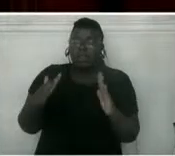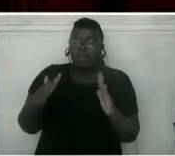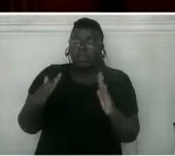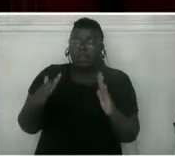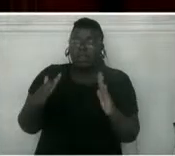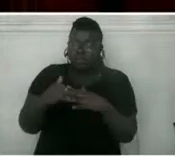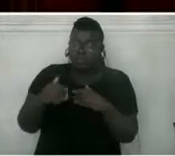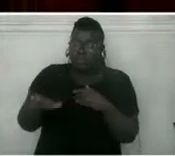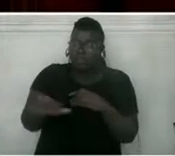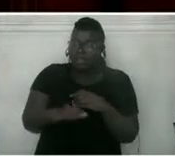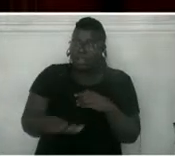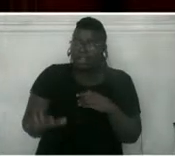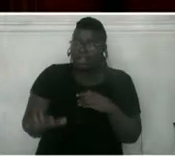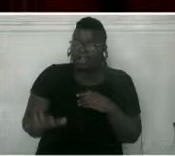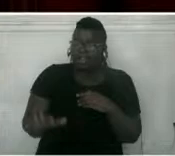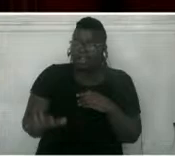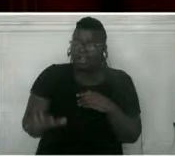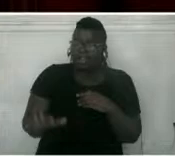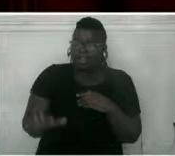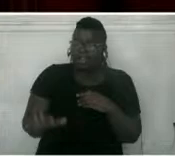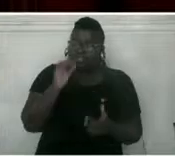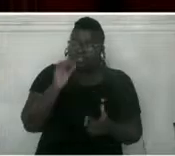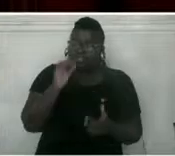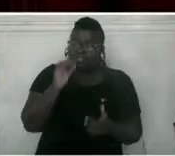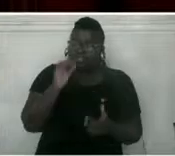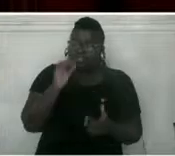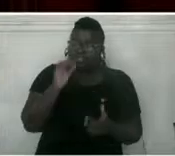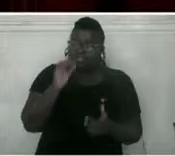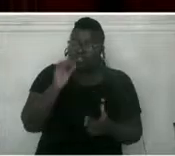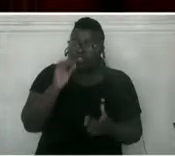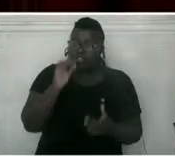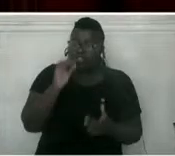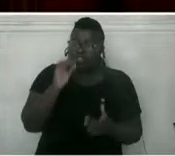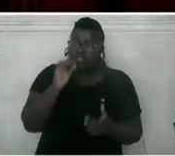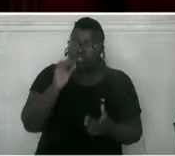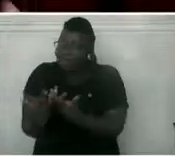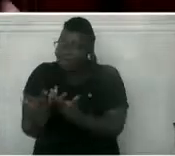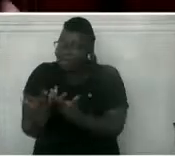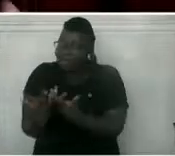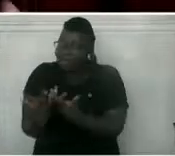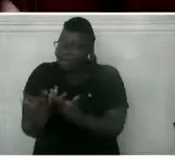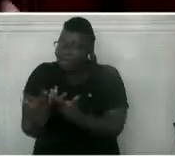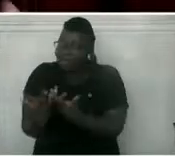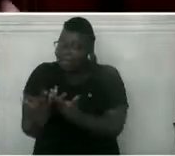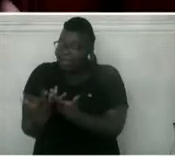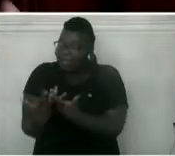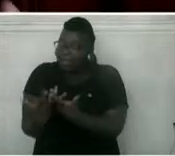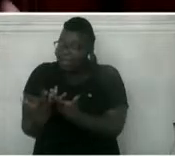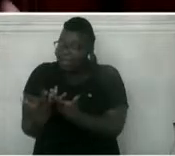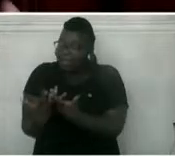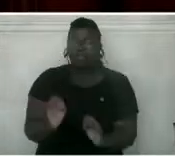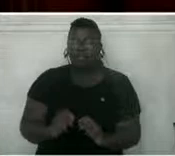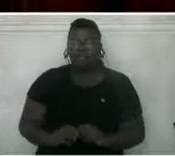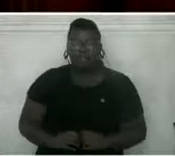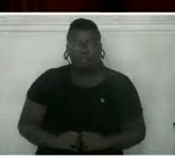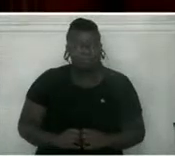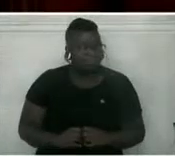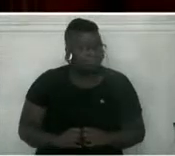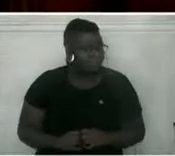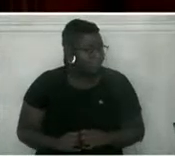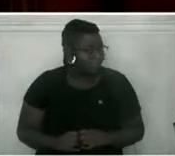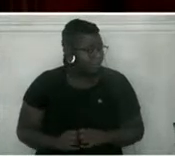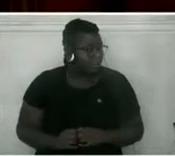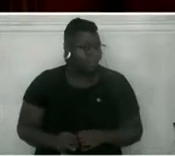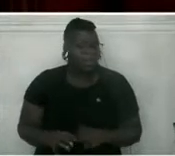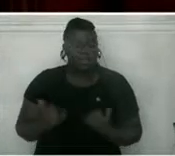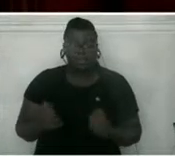not environmentally conducive for housing. And that was left in between. And we have